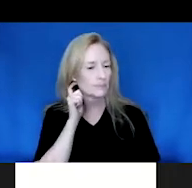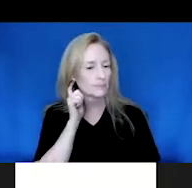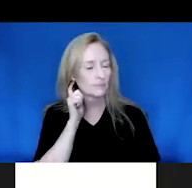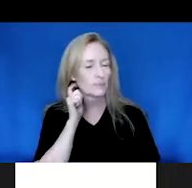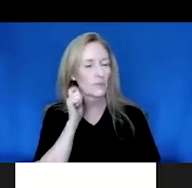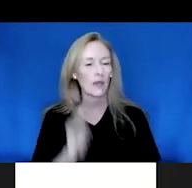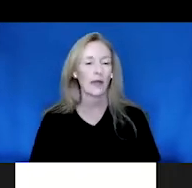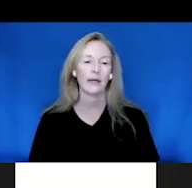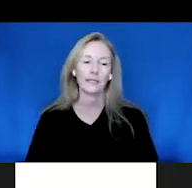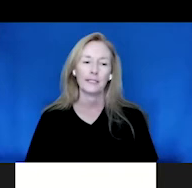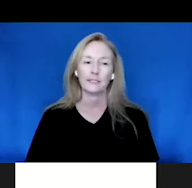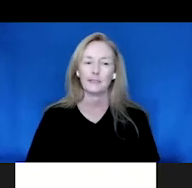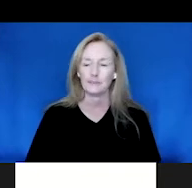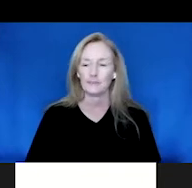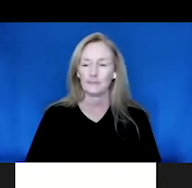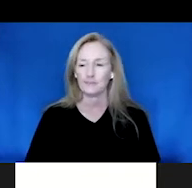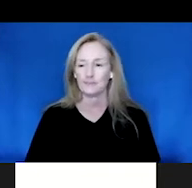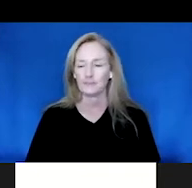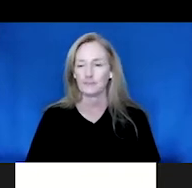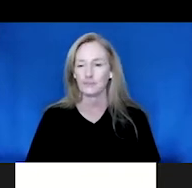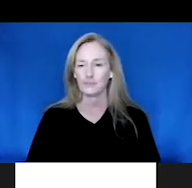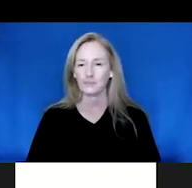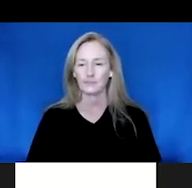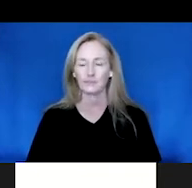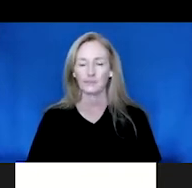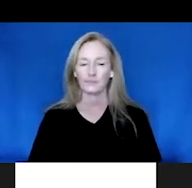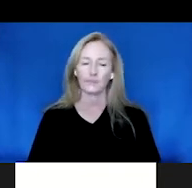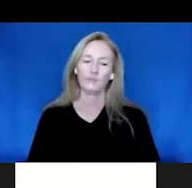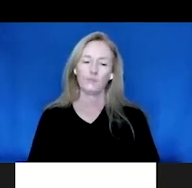So just we want to